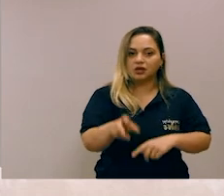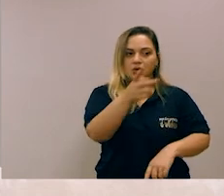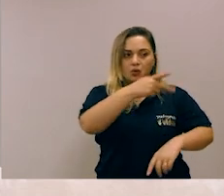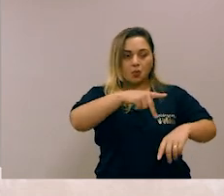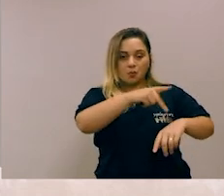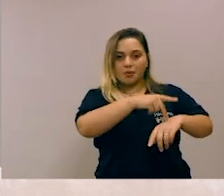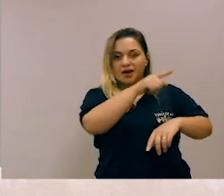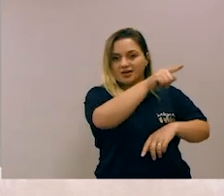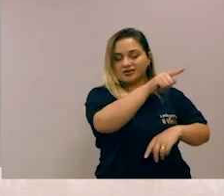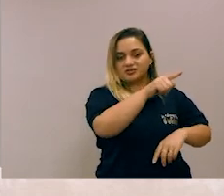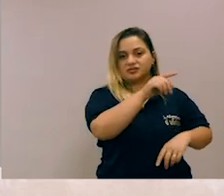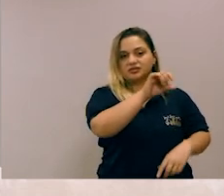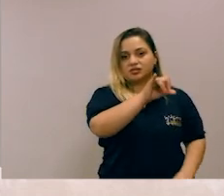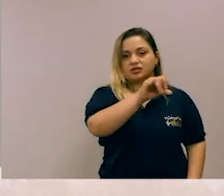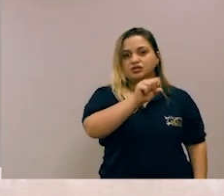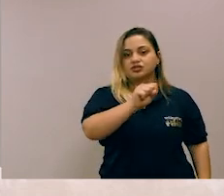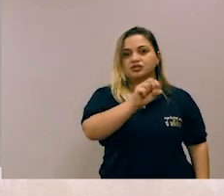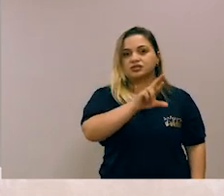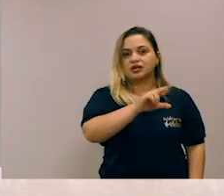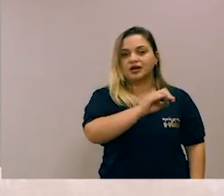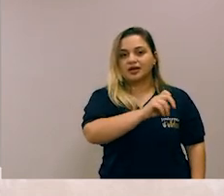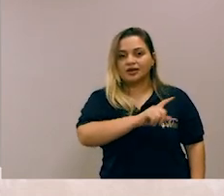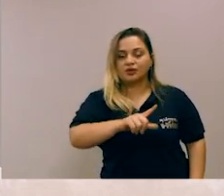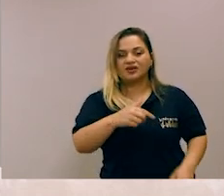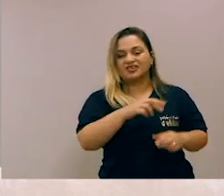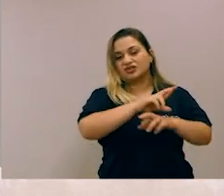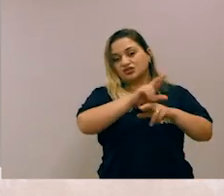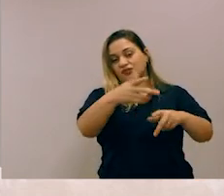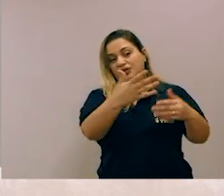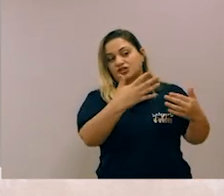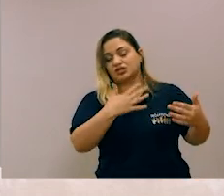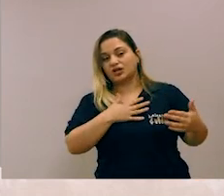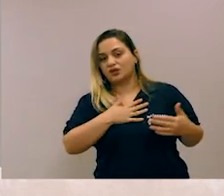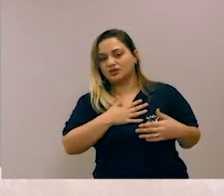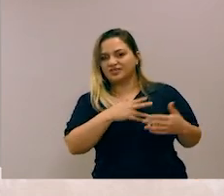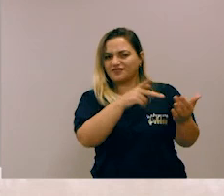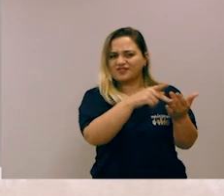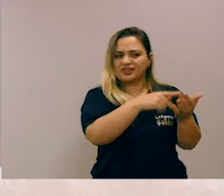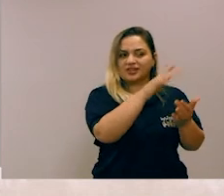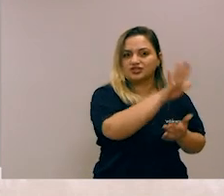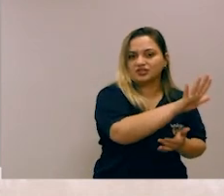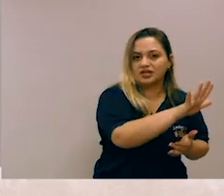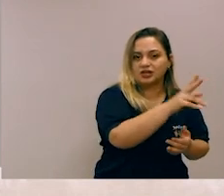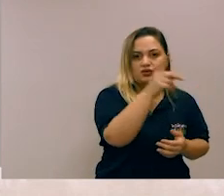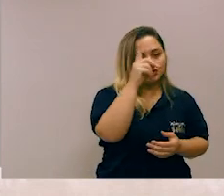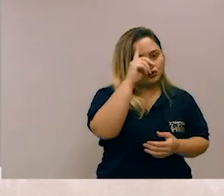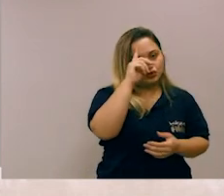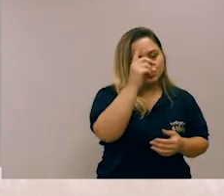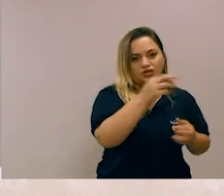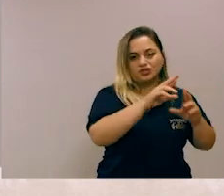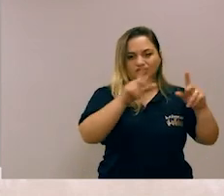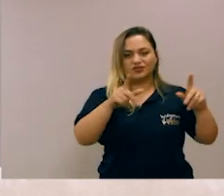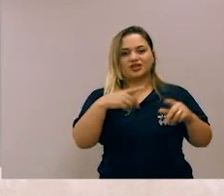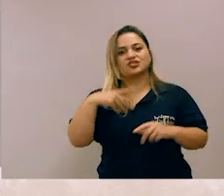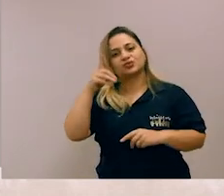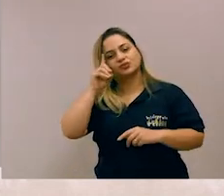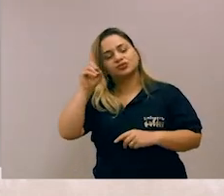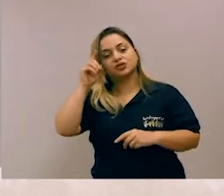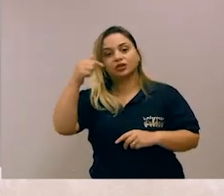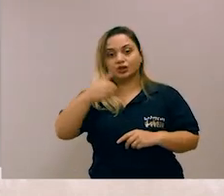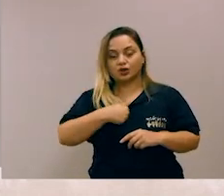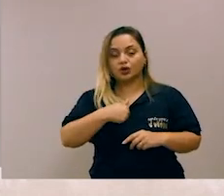The situation of Israel is a little different, but it was very important for us, mainly when it came to the